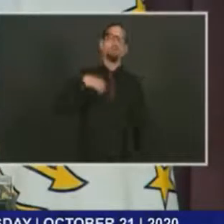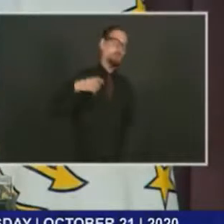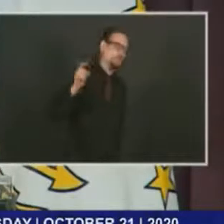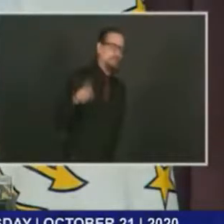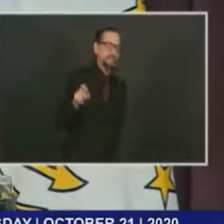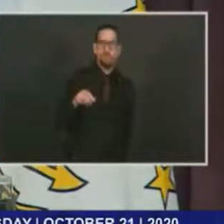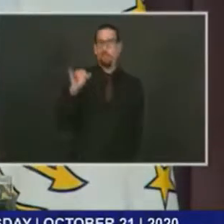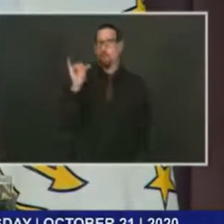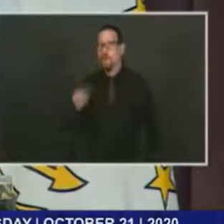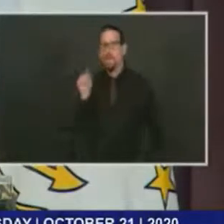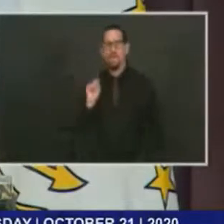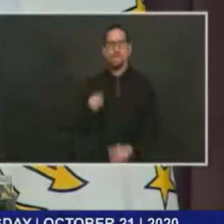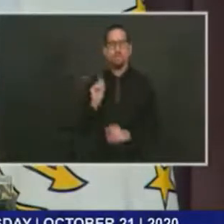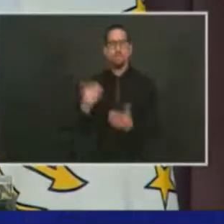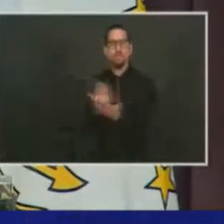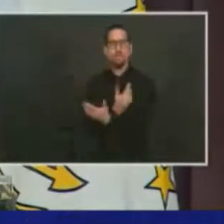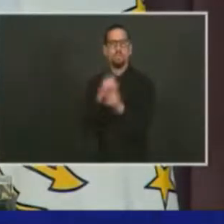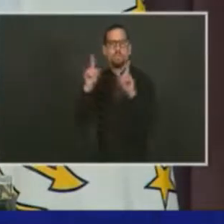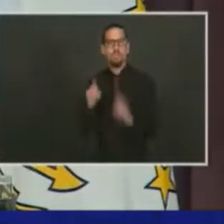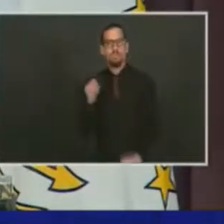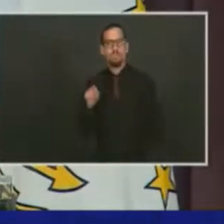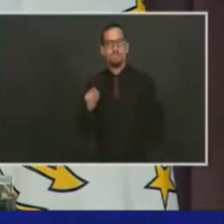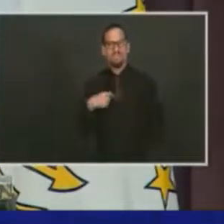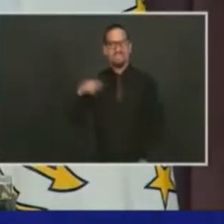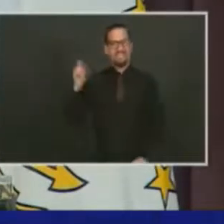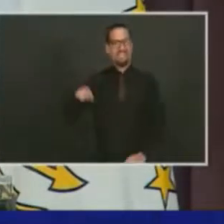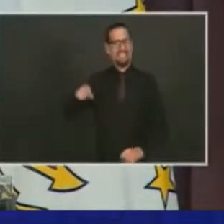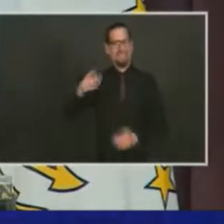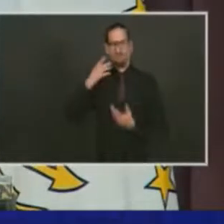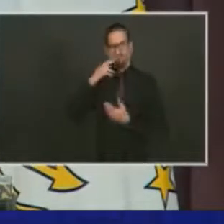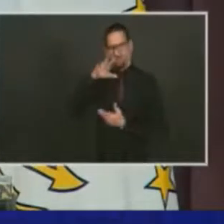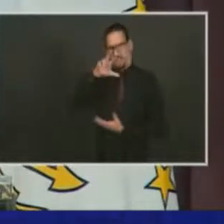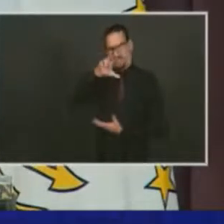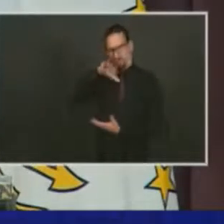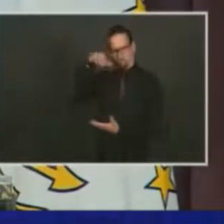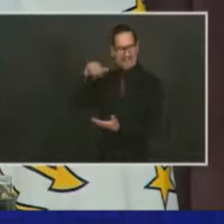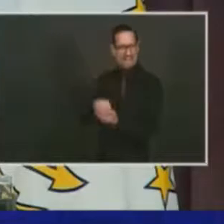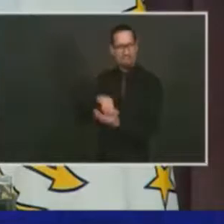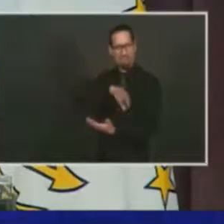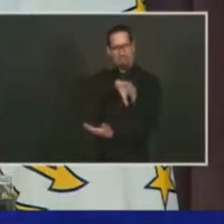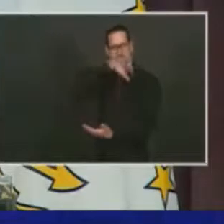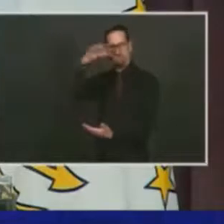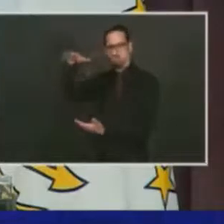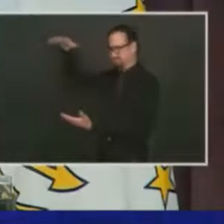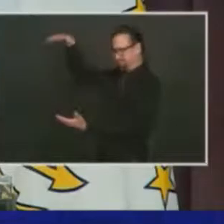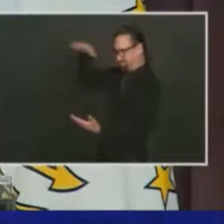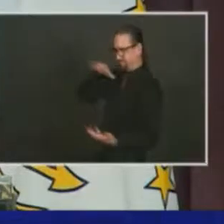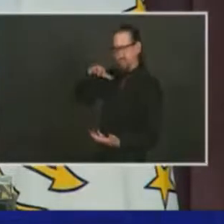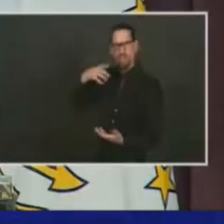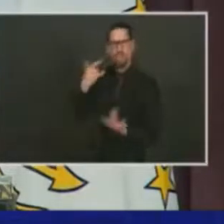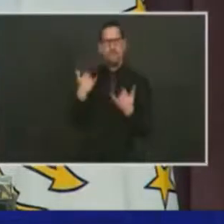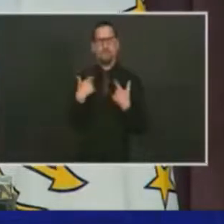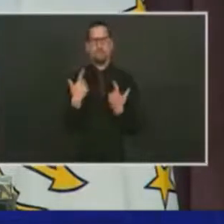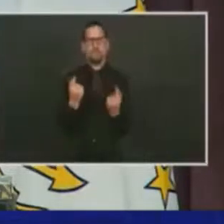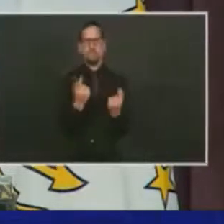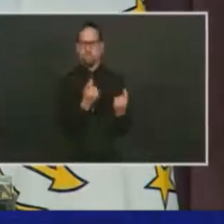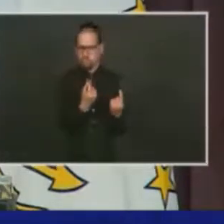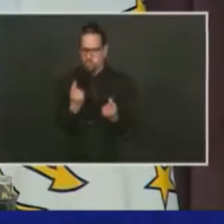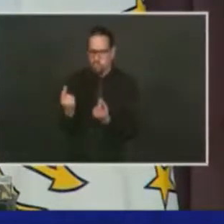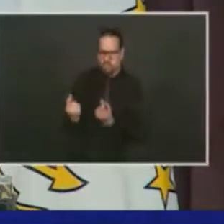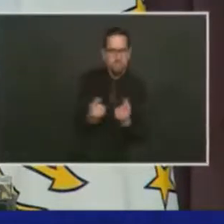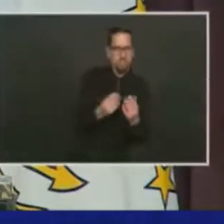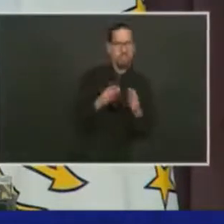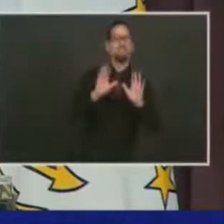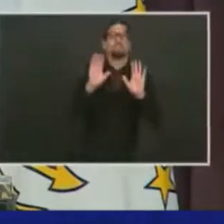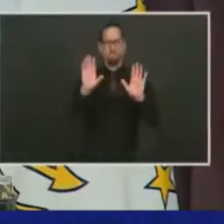our allocation of 300,000 tests, and today I want to share that with you. In consultation with our